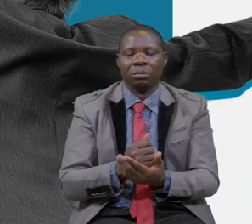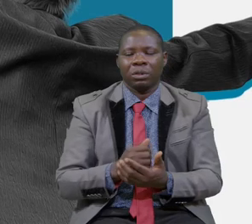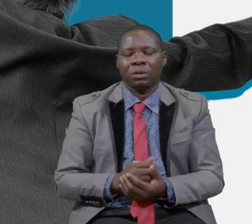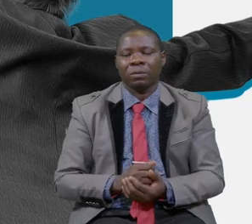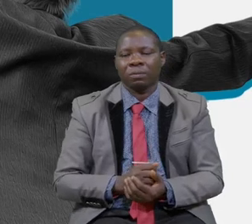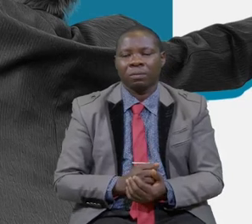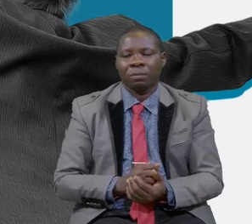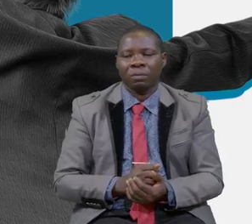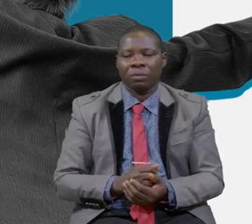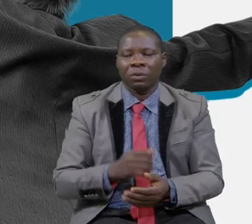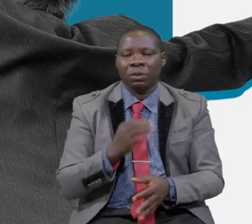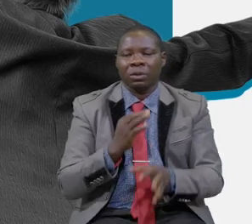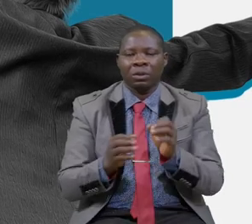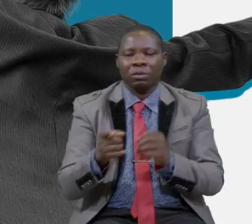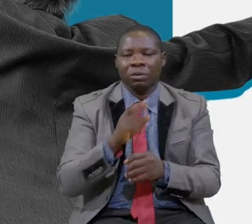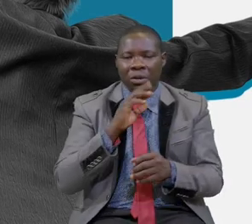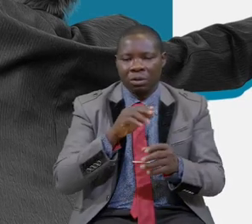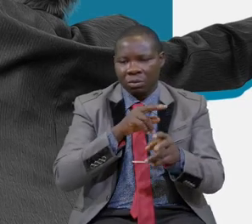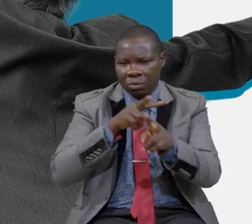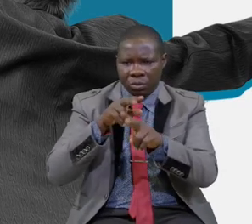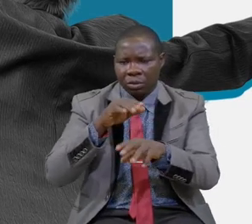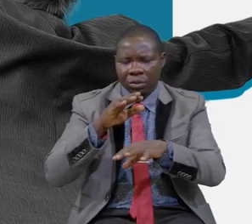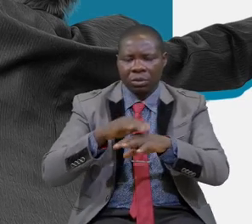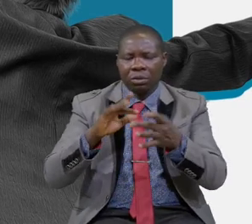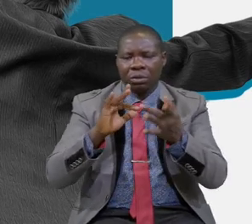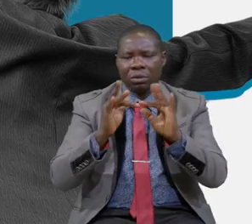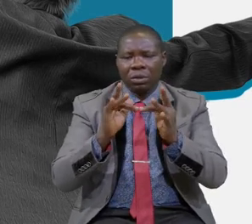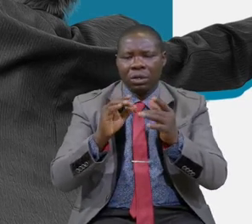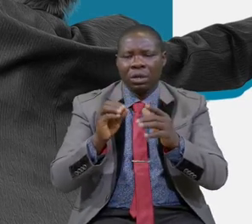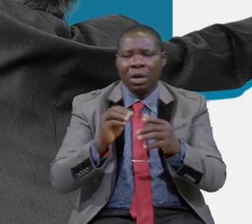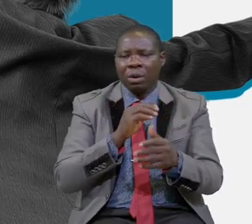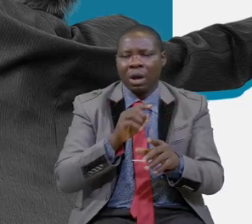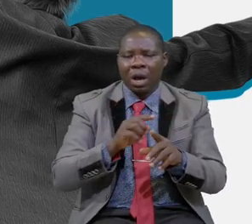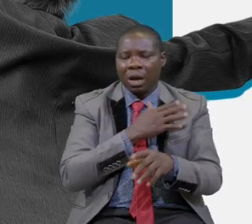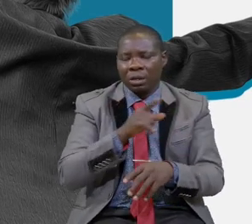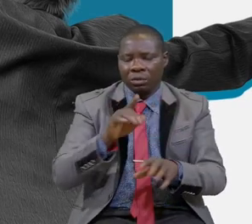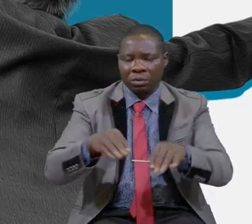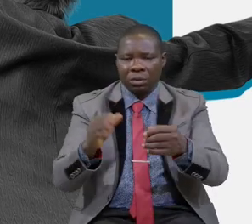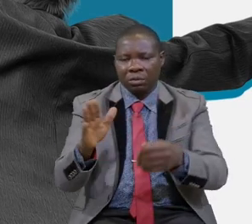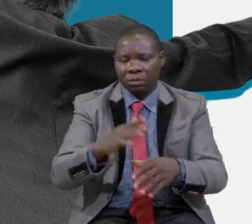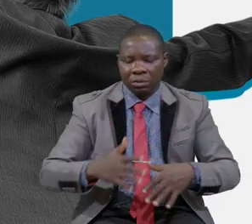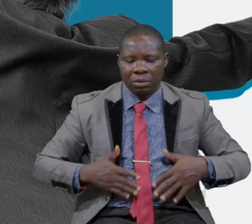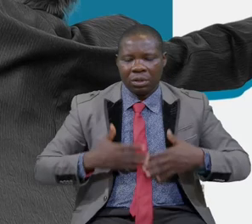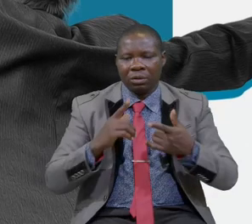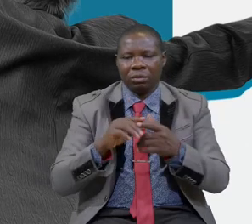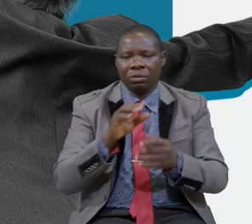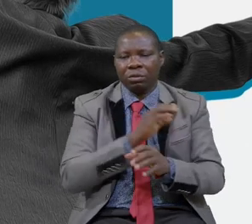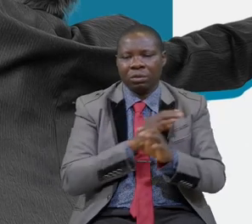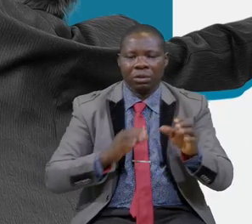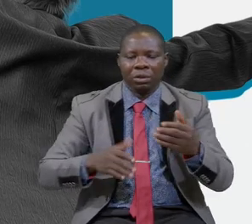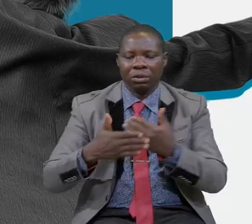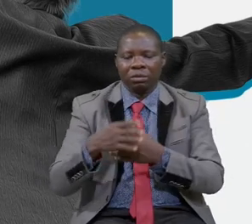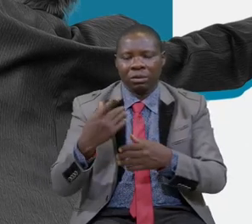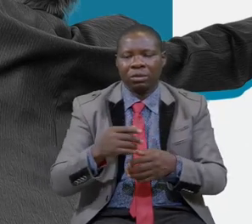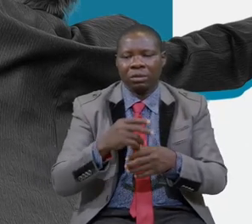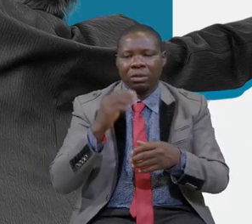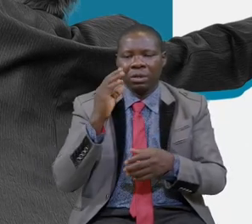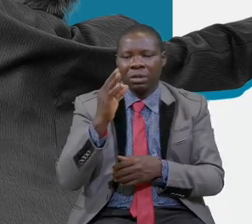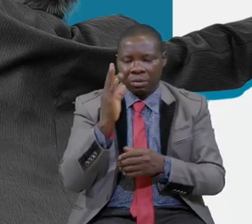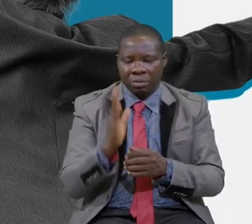If you are watching online or you gave your life to Christ after the pastor's message this